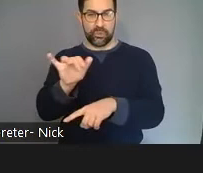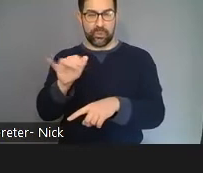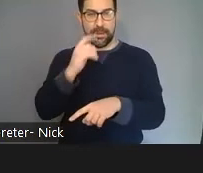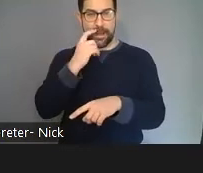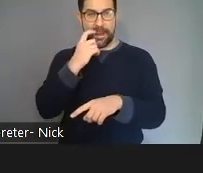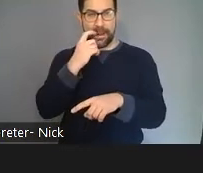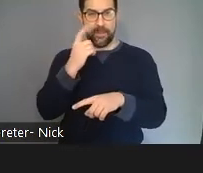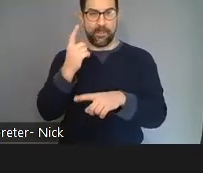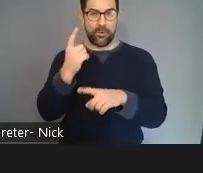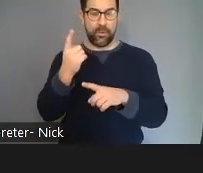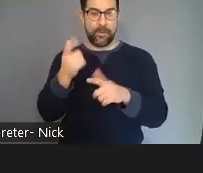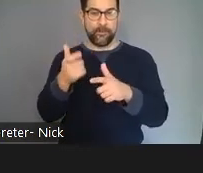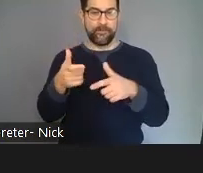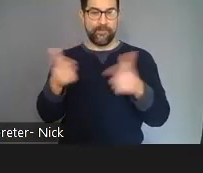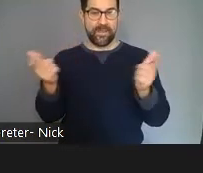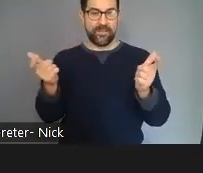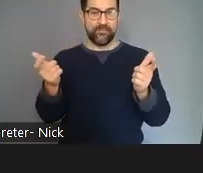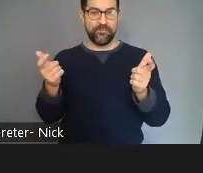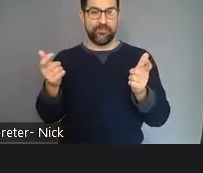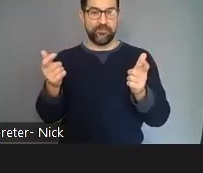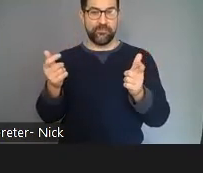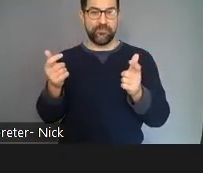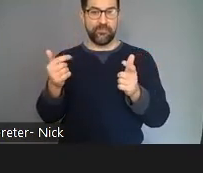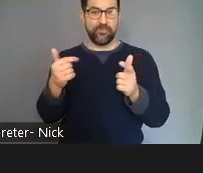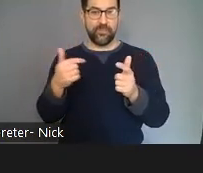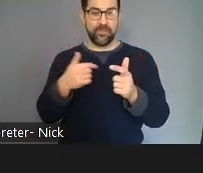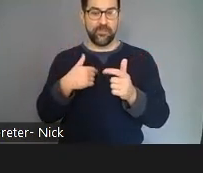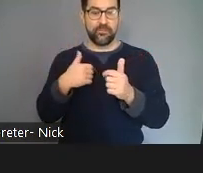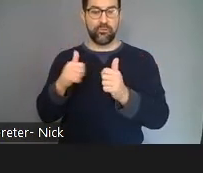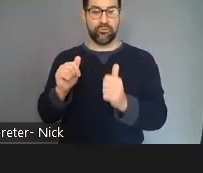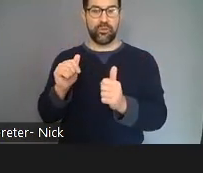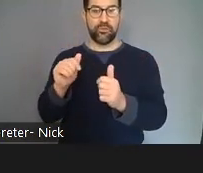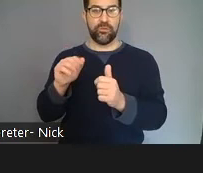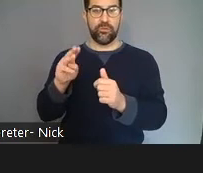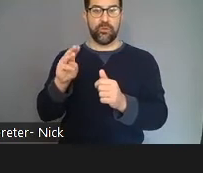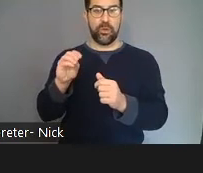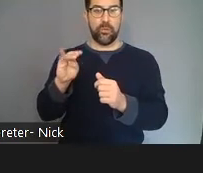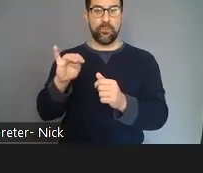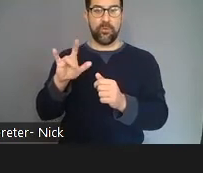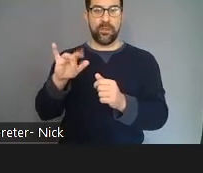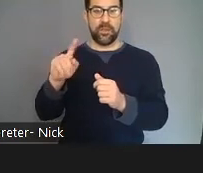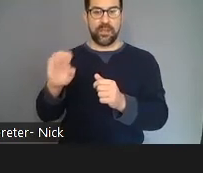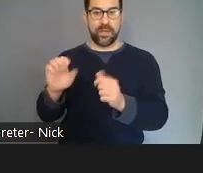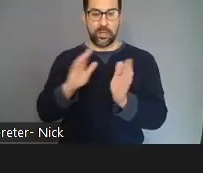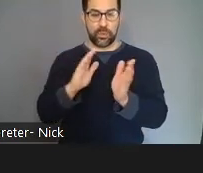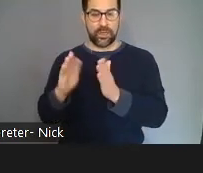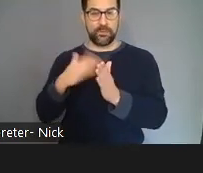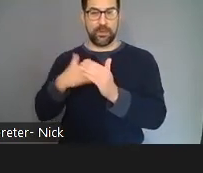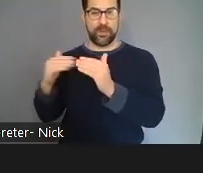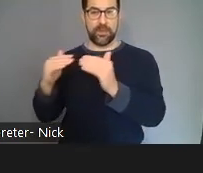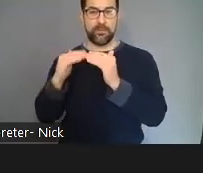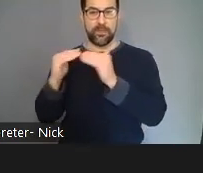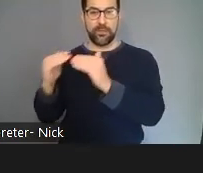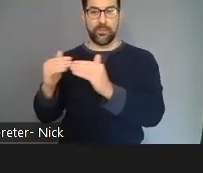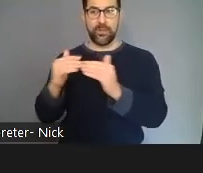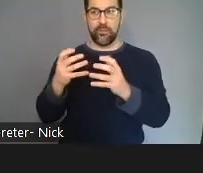been a huge thing when it comes to, as I've been trying to mobilize and organize my peers, I've had to explain the fact